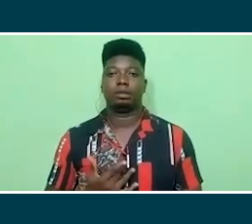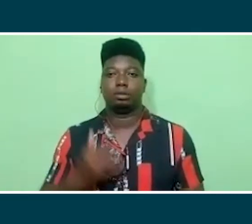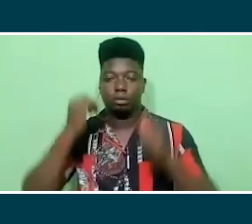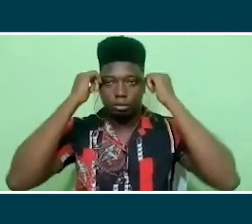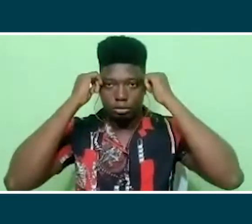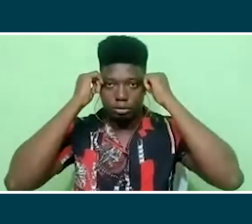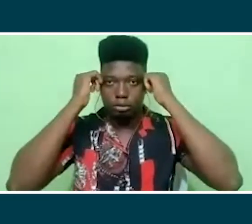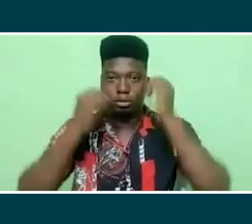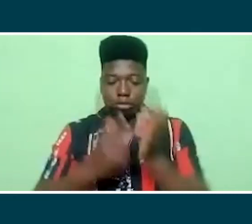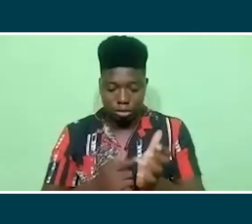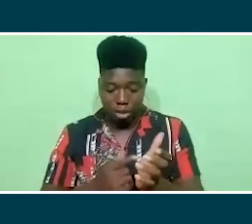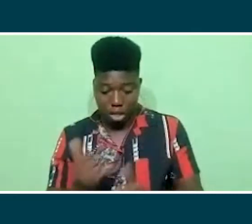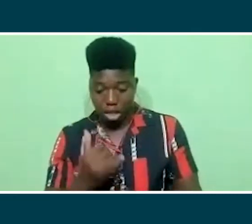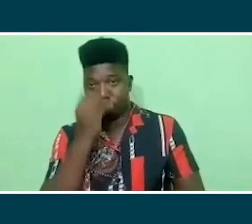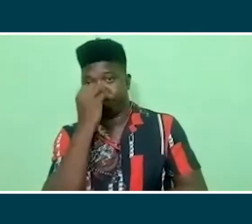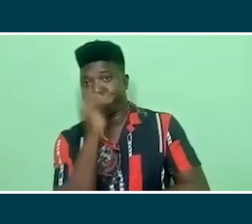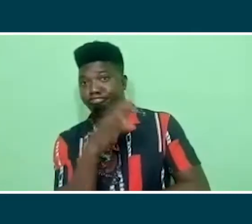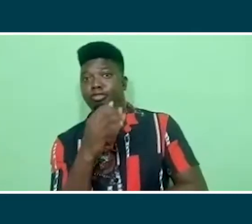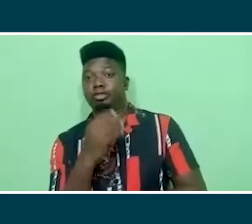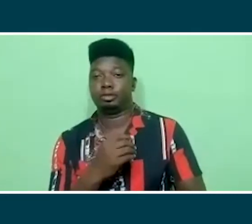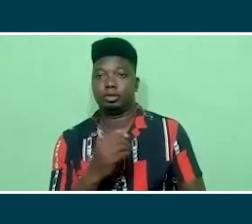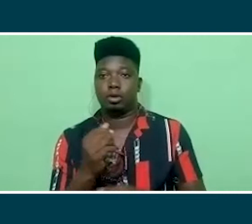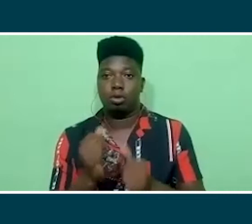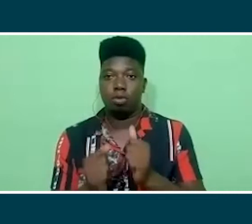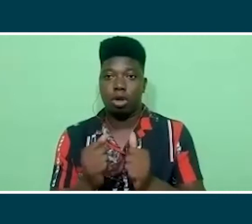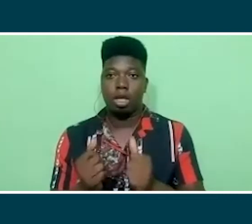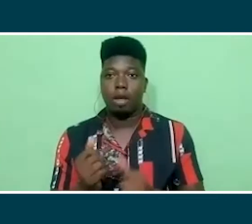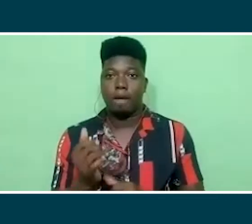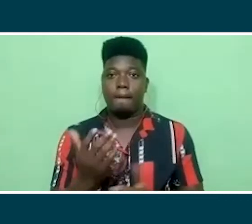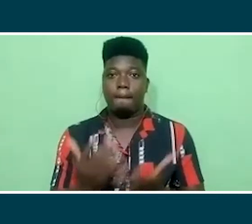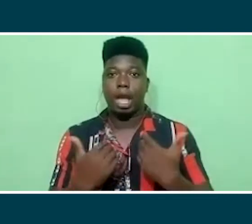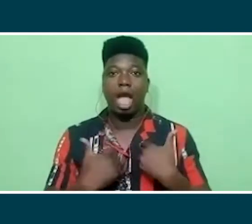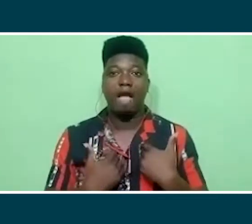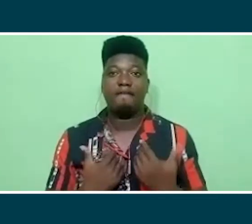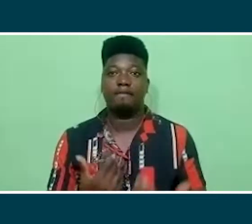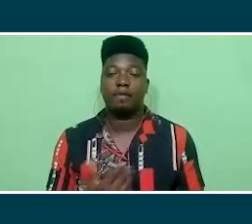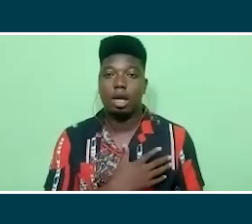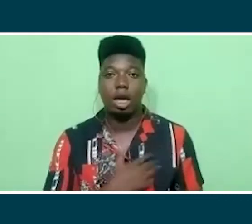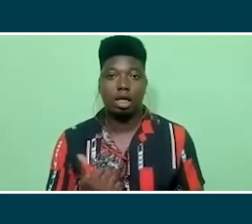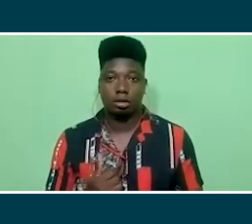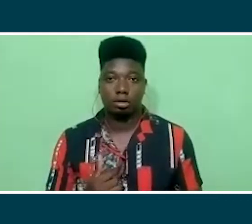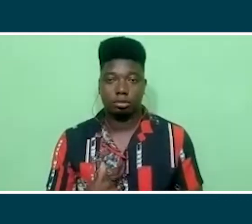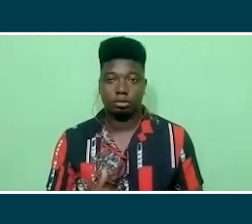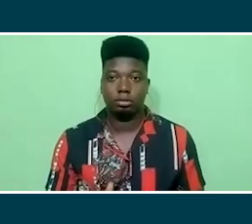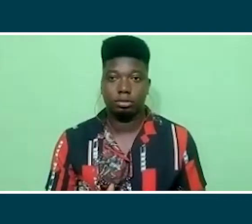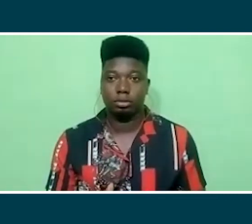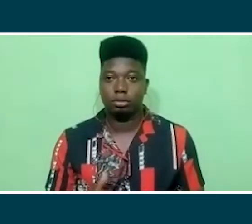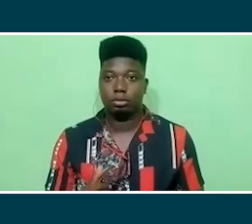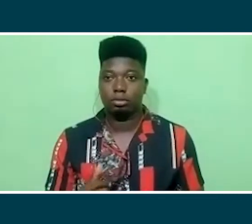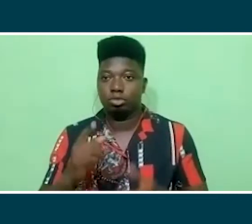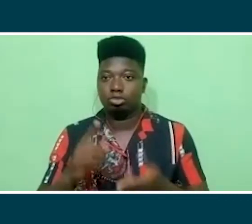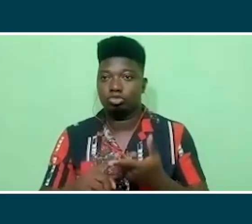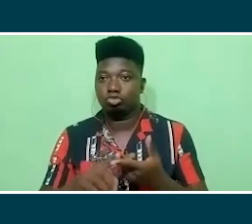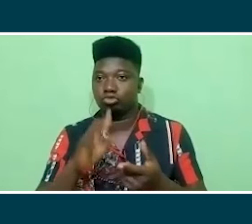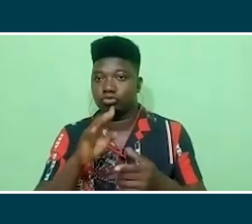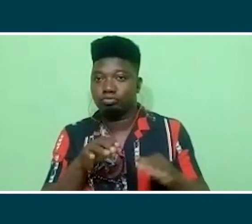their feminine traits, which they may have, and they are always encouraged to behave in a certain way, which is going